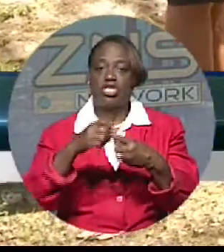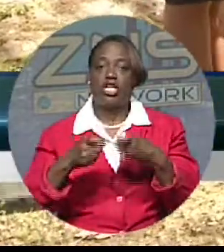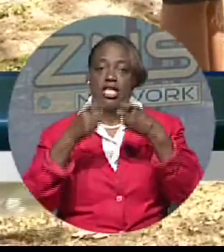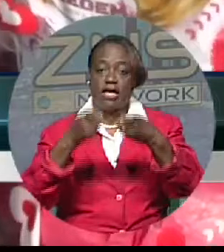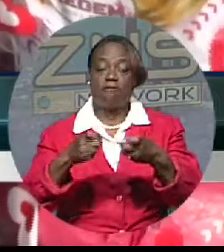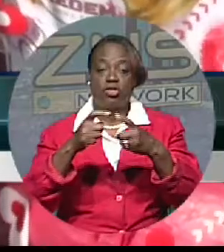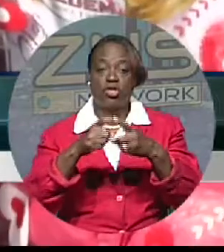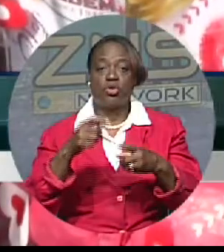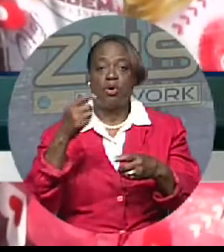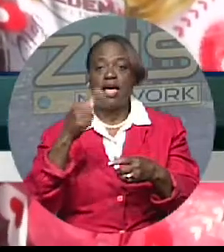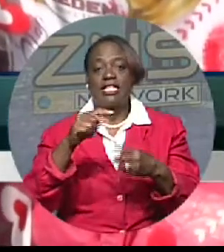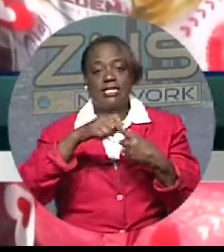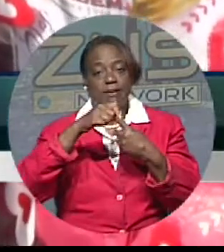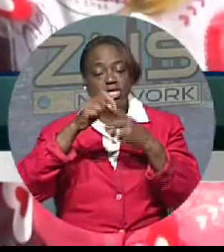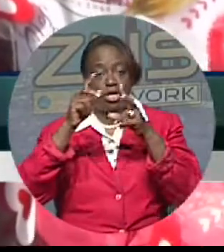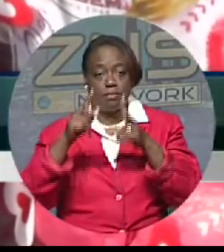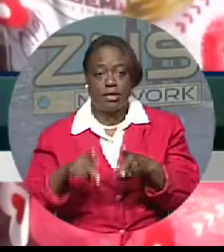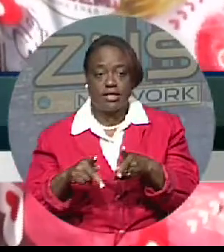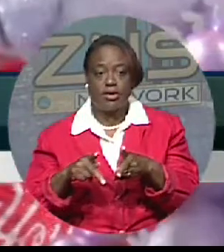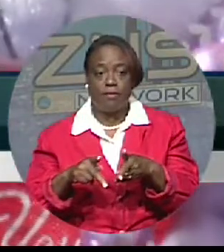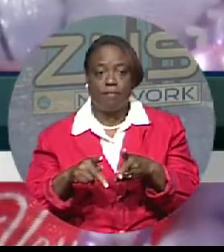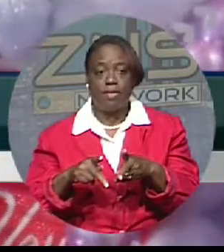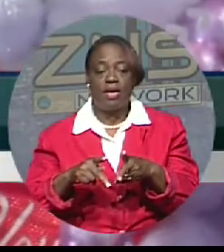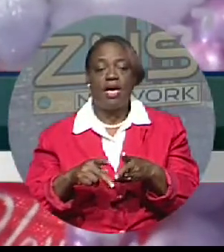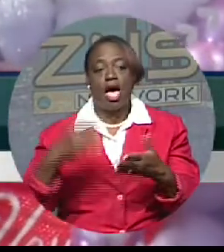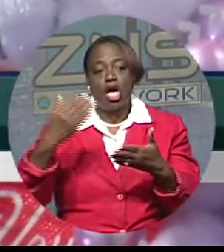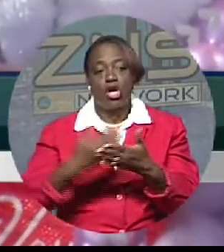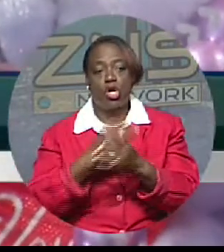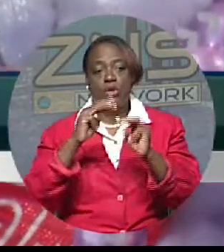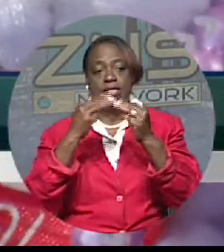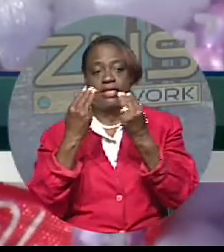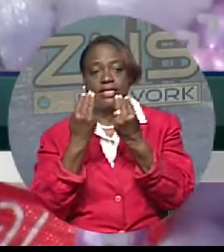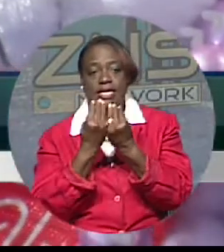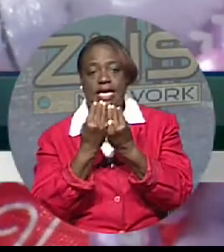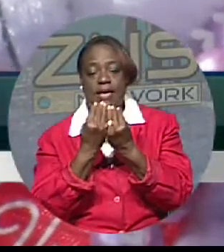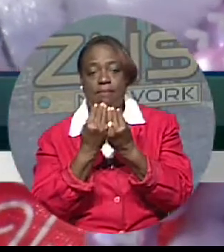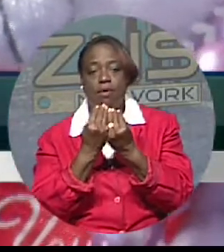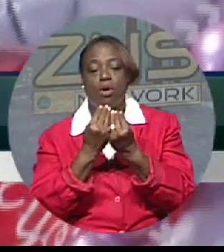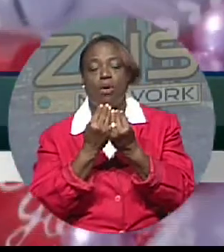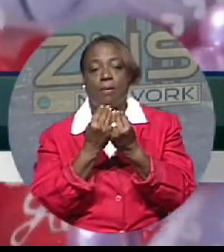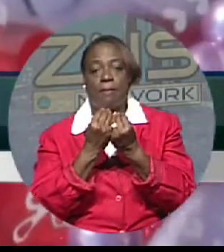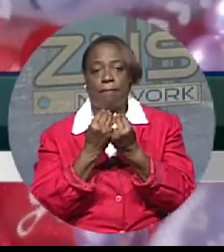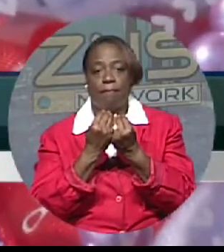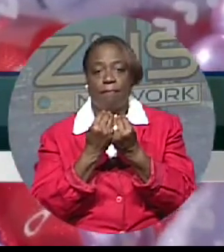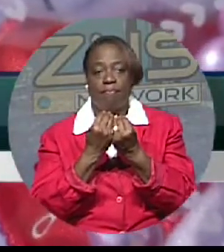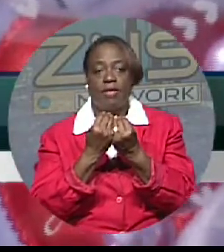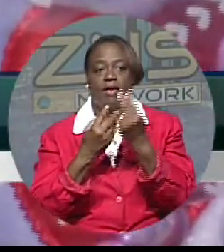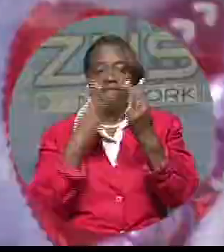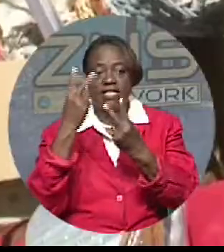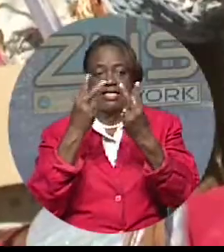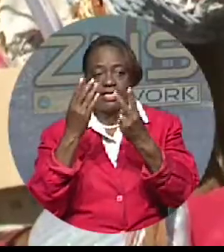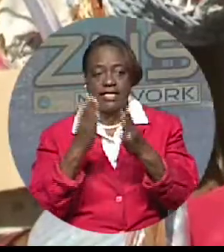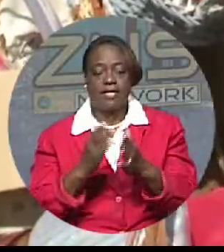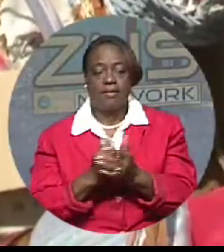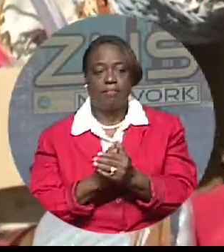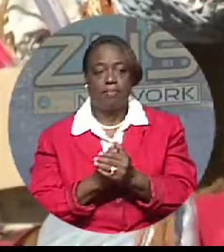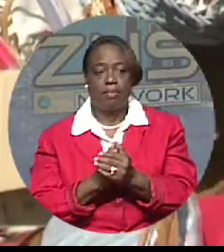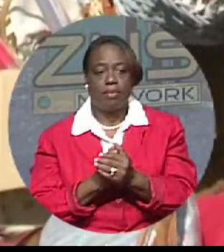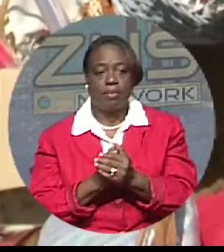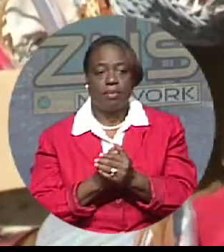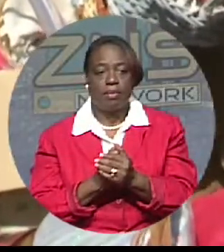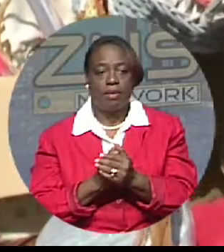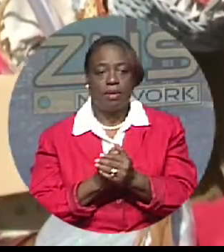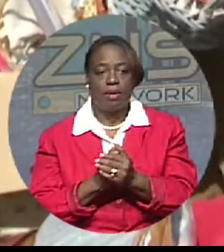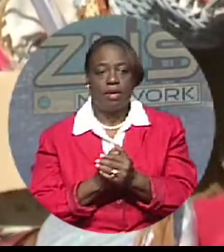in Oaksfield today, our news team caught up with a few vendors to find out how sales are going and what's on the market this time around. Everybody complaining